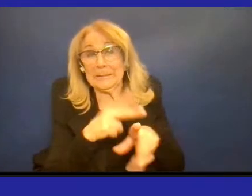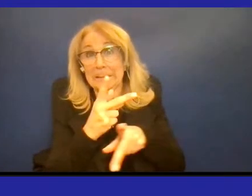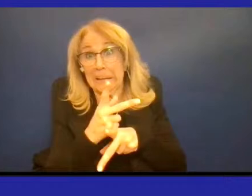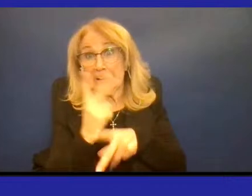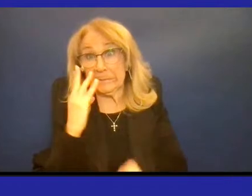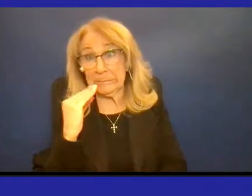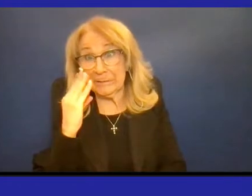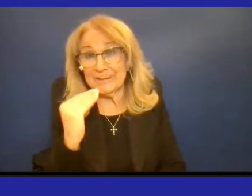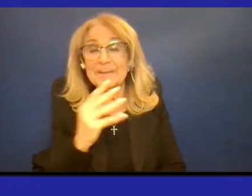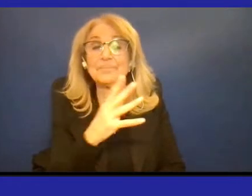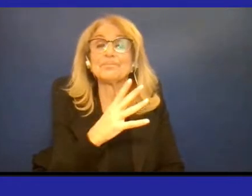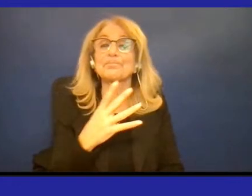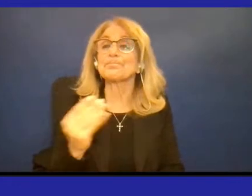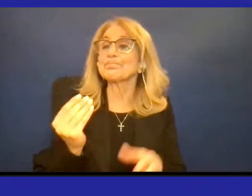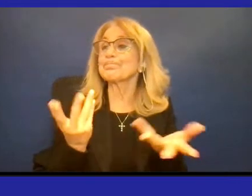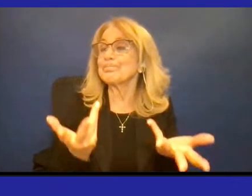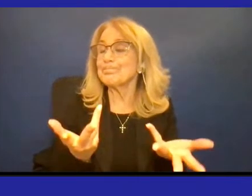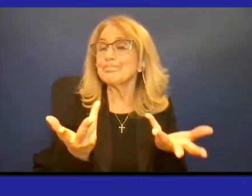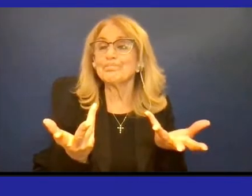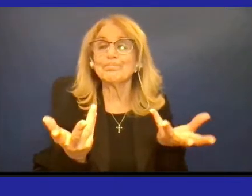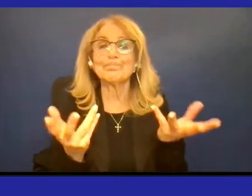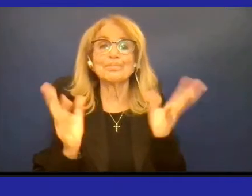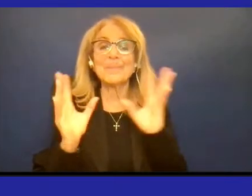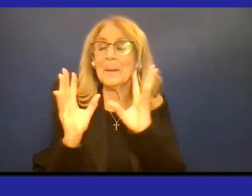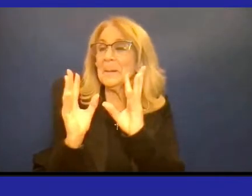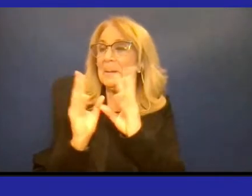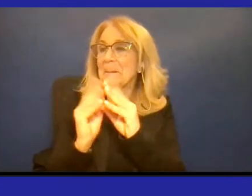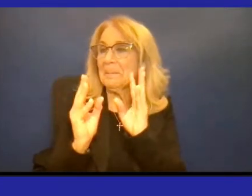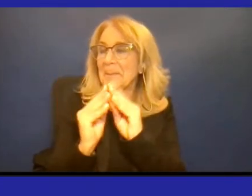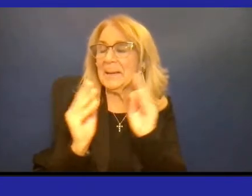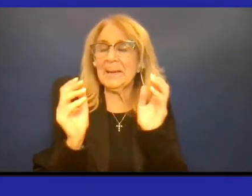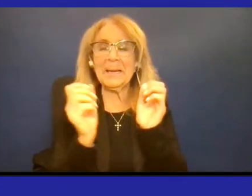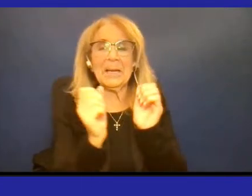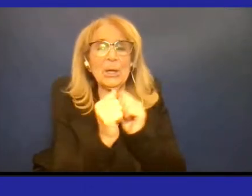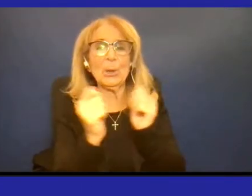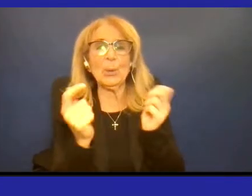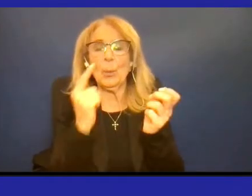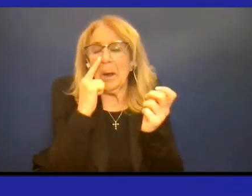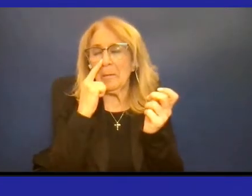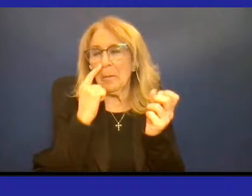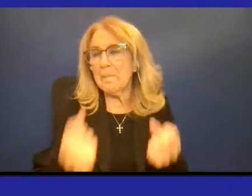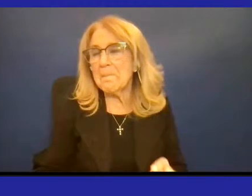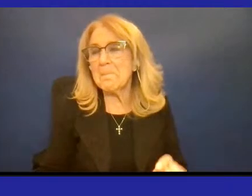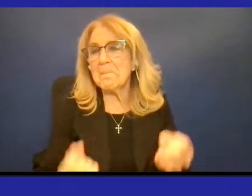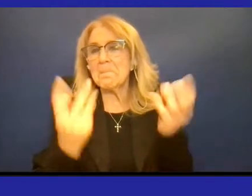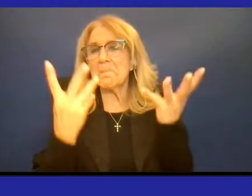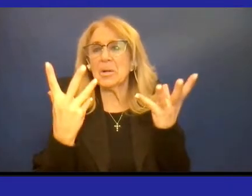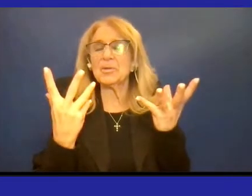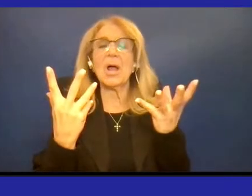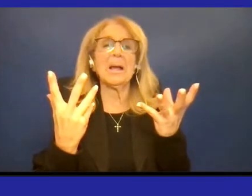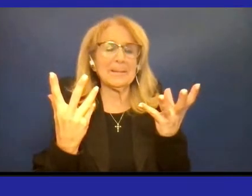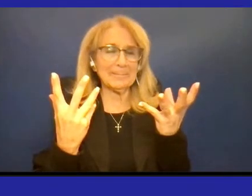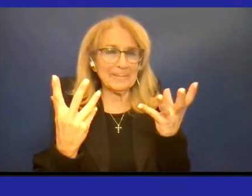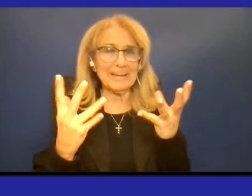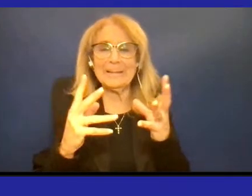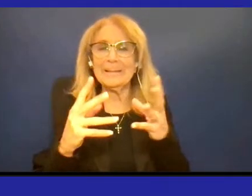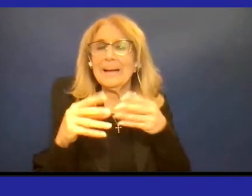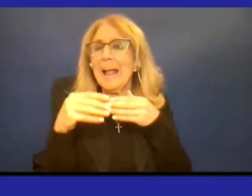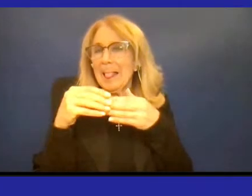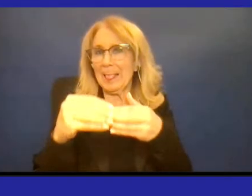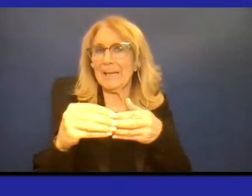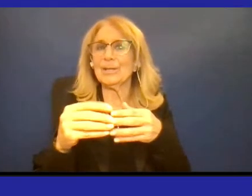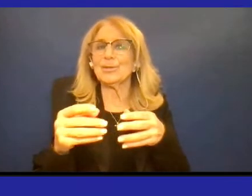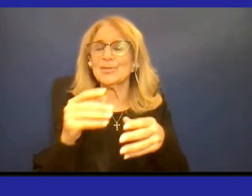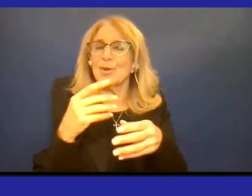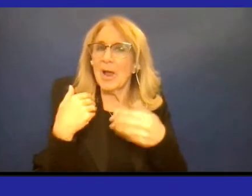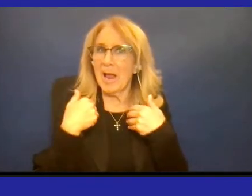Are meeting together with unit leadership, multidisciplinary leadership, together with the CEO. And so we go over all the results and